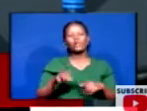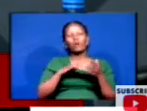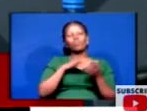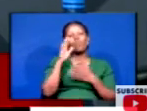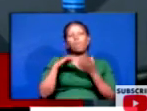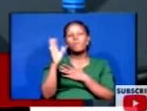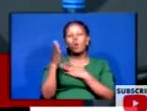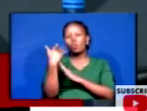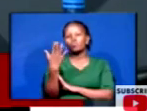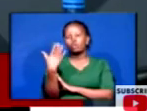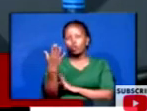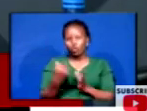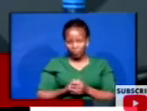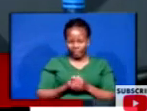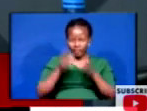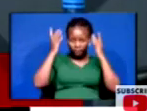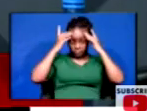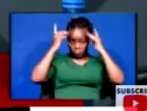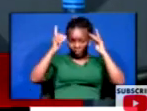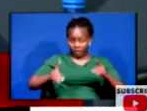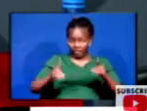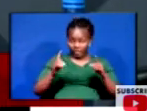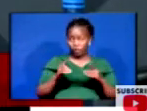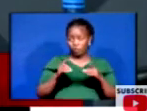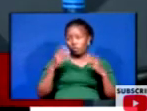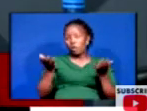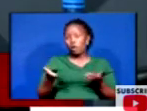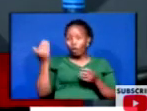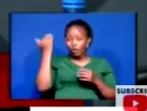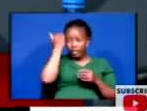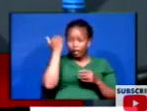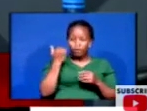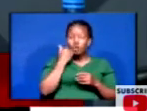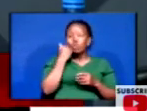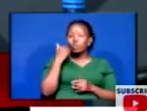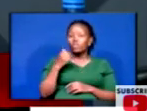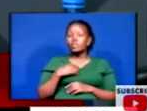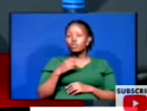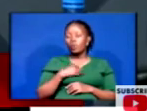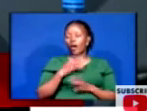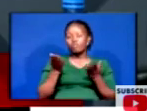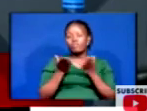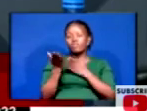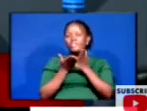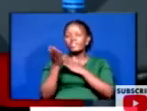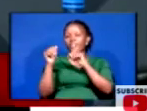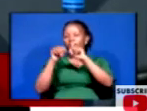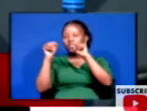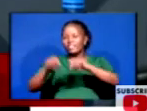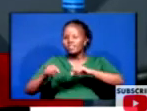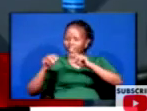Remember, the decision or the direction of the court to have the servers opened